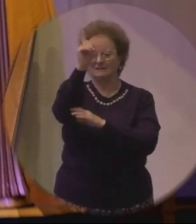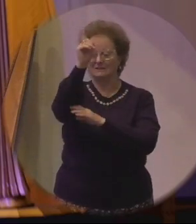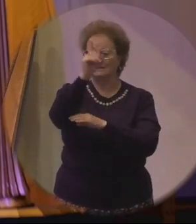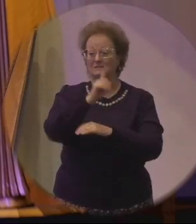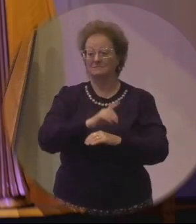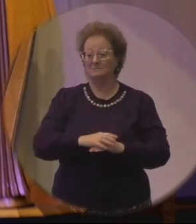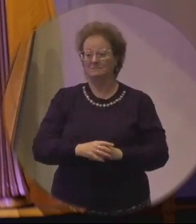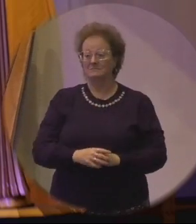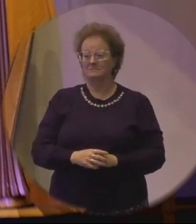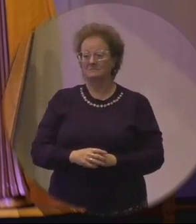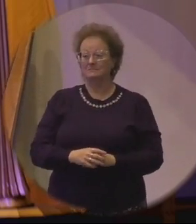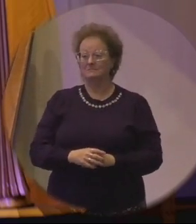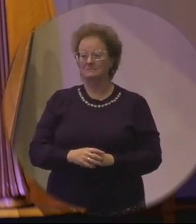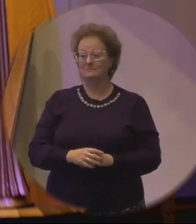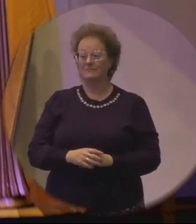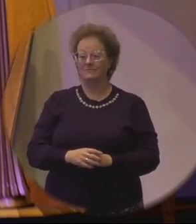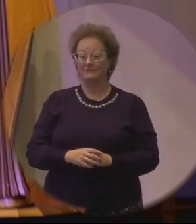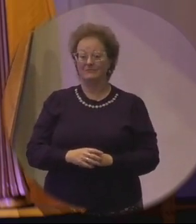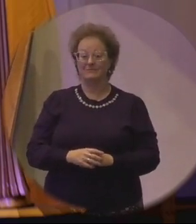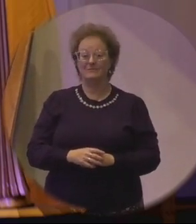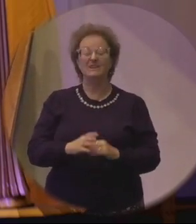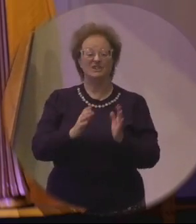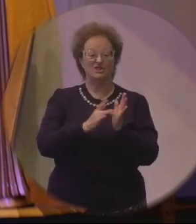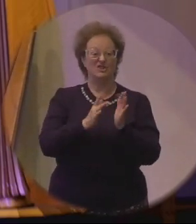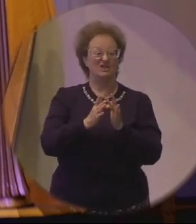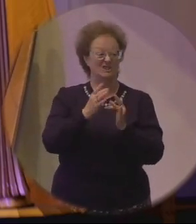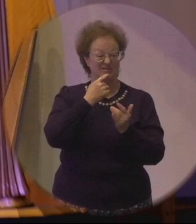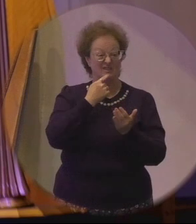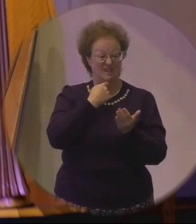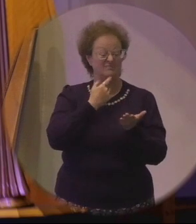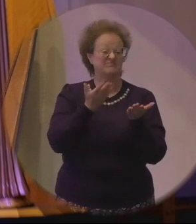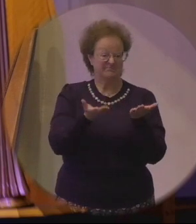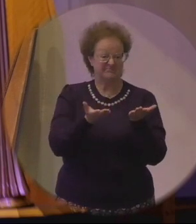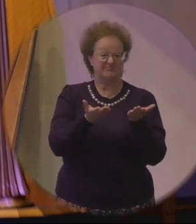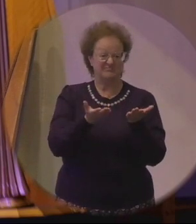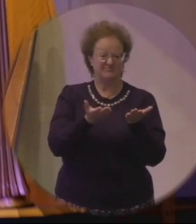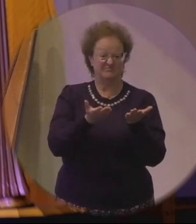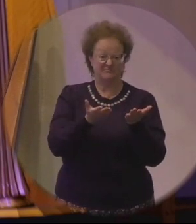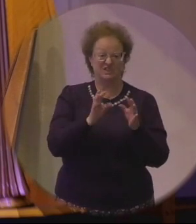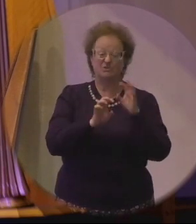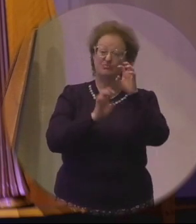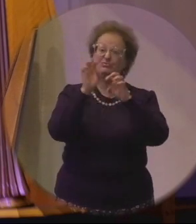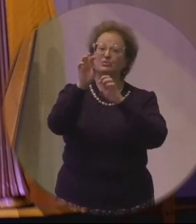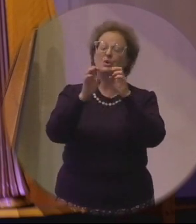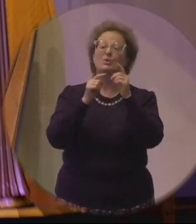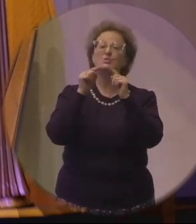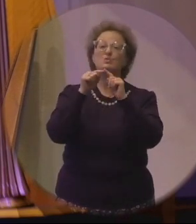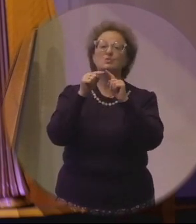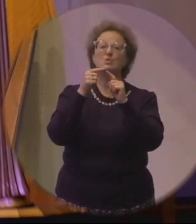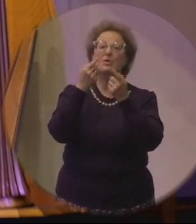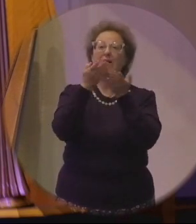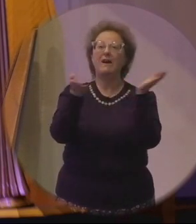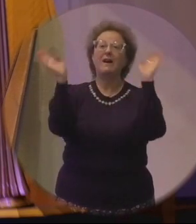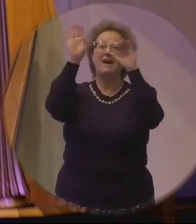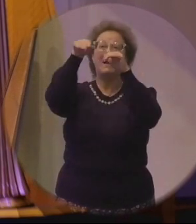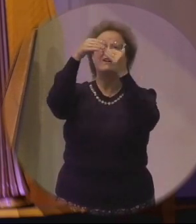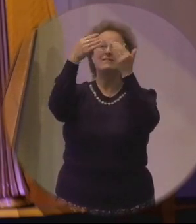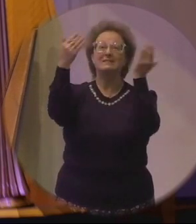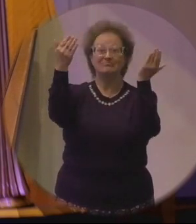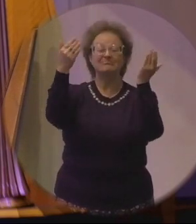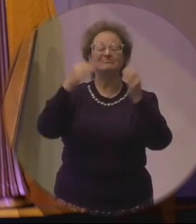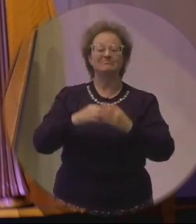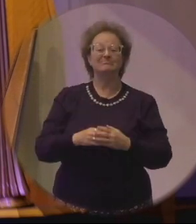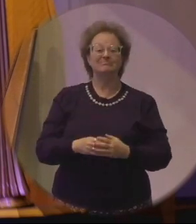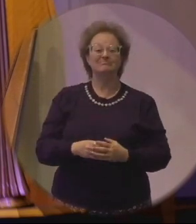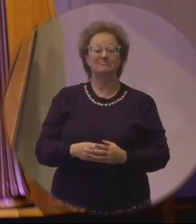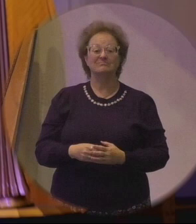Man. See what he's saying there? He's saying, I'm your ladder. I'm your stairway to heaven. These encounters that Philip